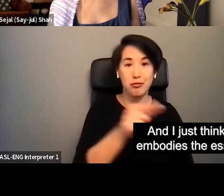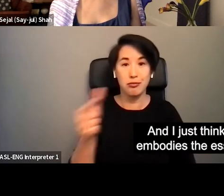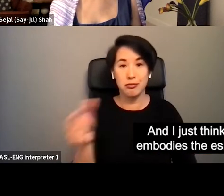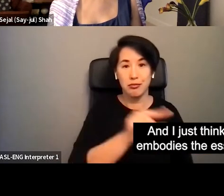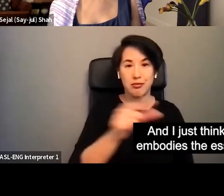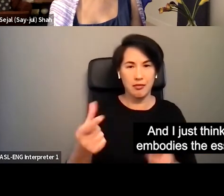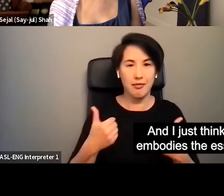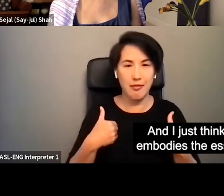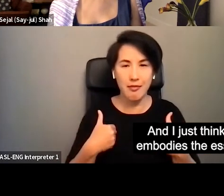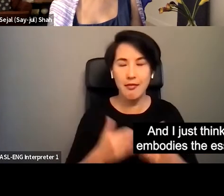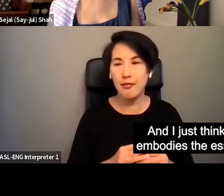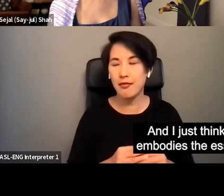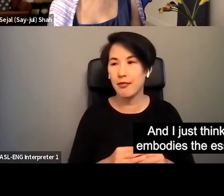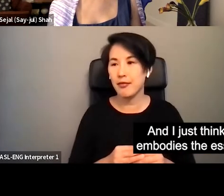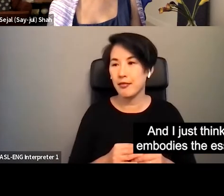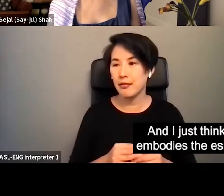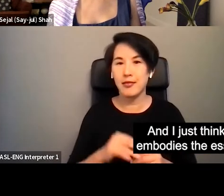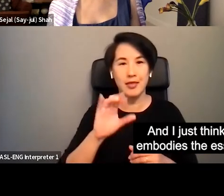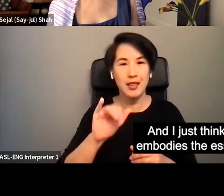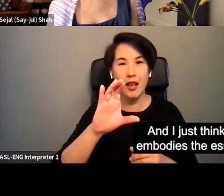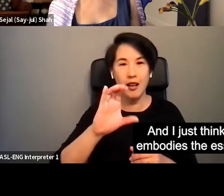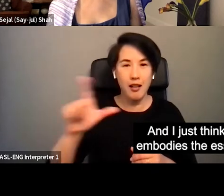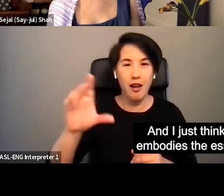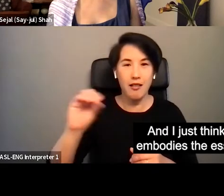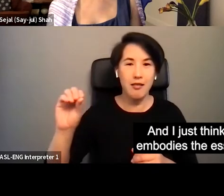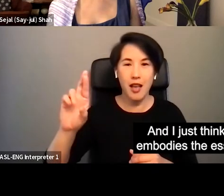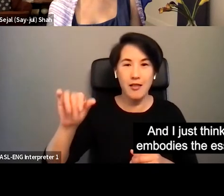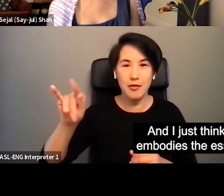it embodies that essence